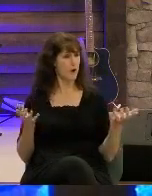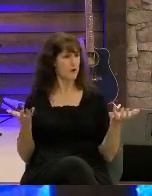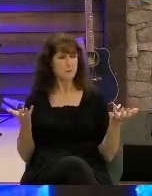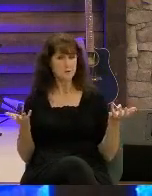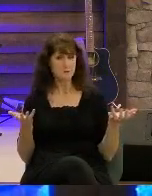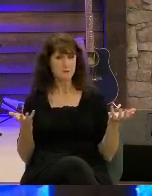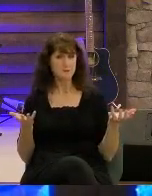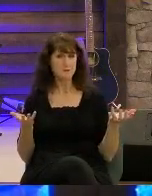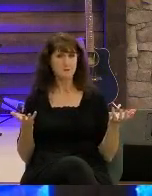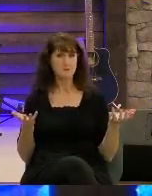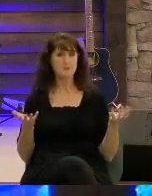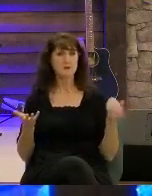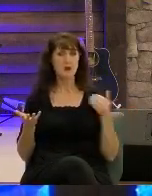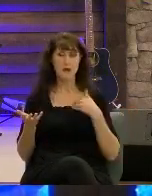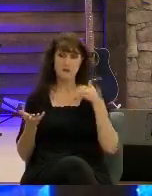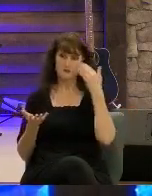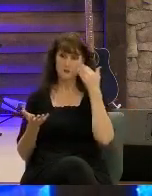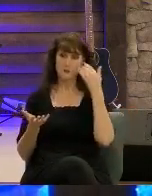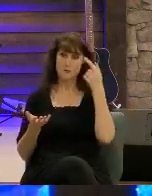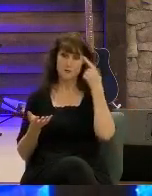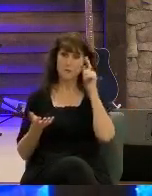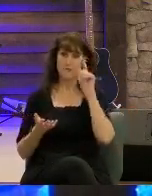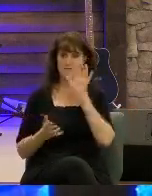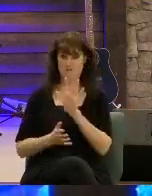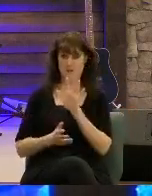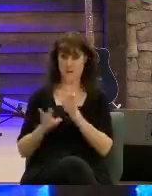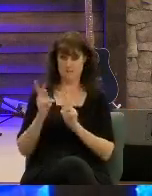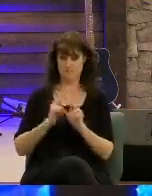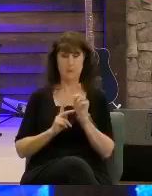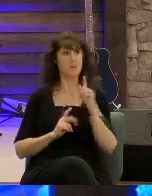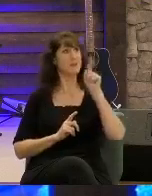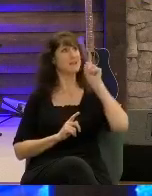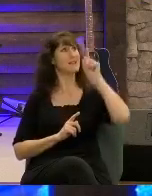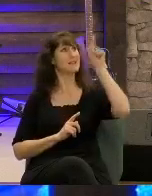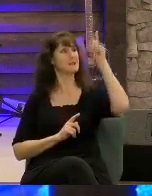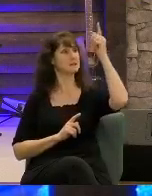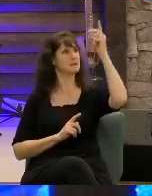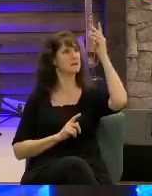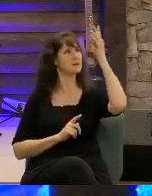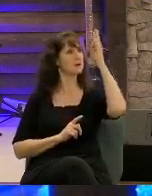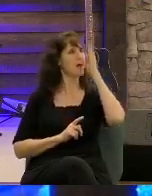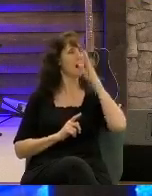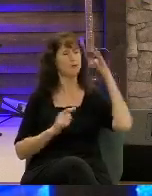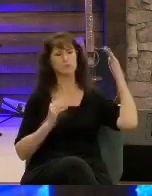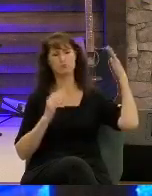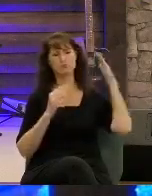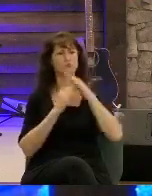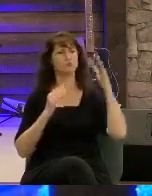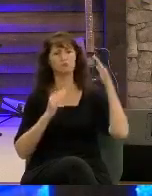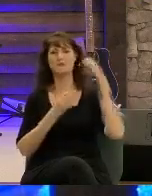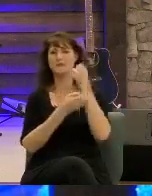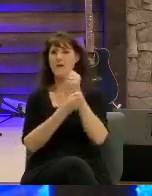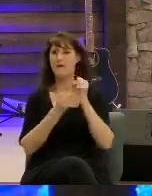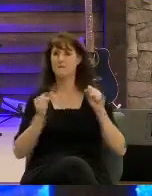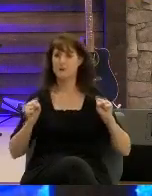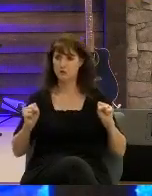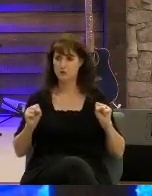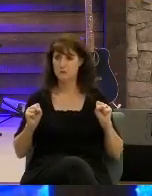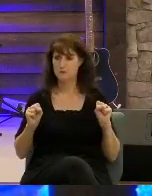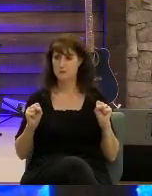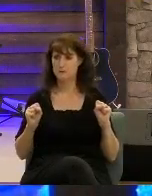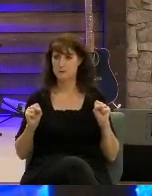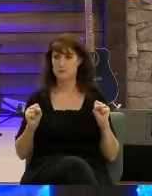I know for five people, he is God Yeshua. He's the God of their salvation this week, right?